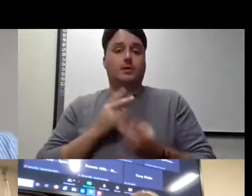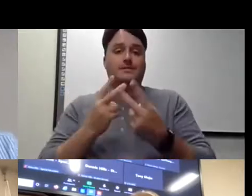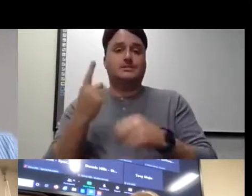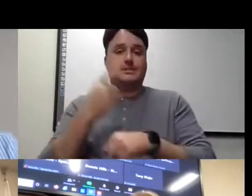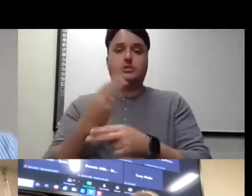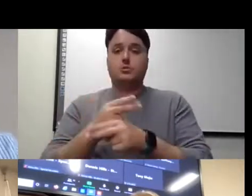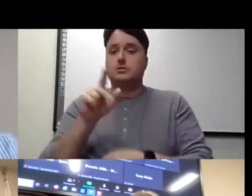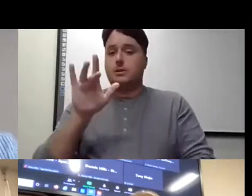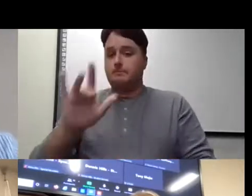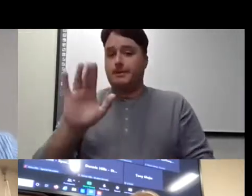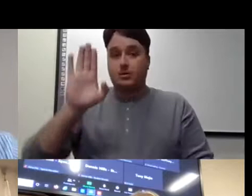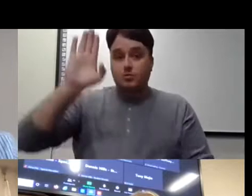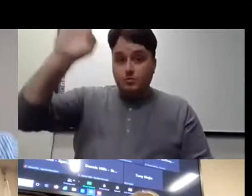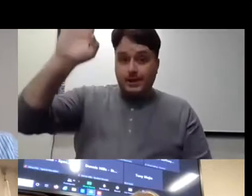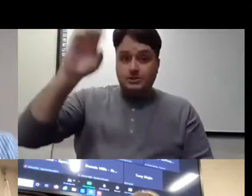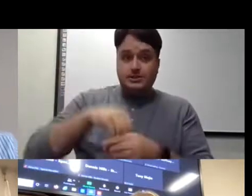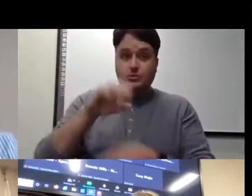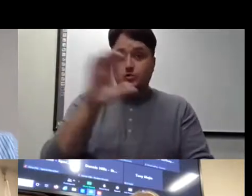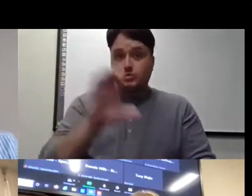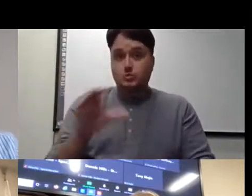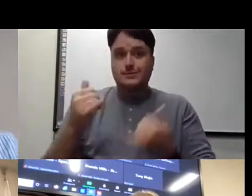use the raise your hand functionality within Zoom now.